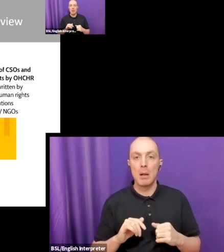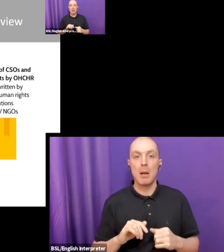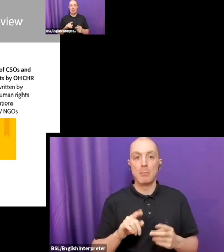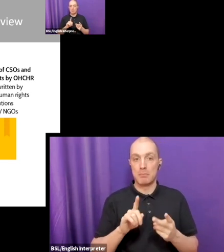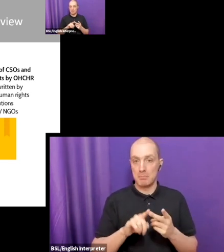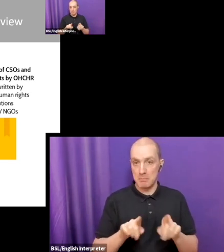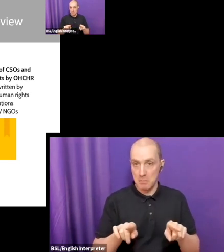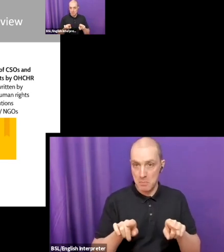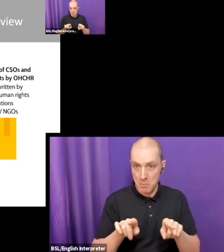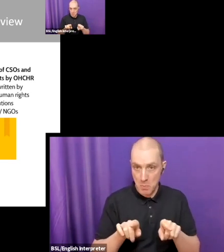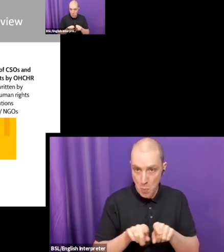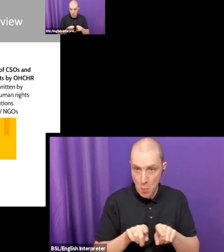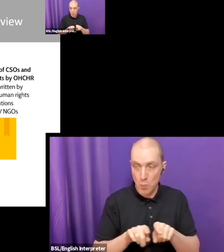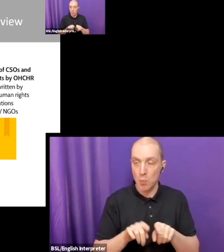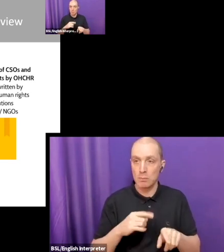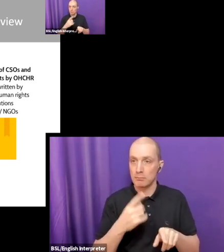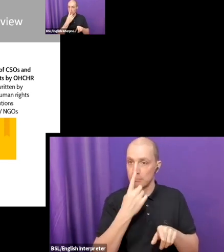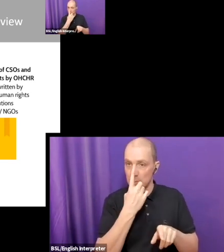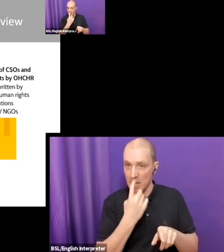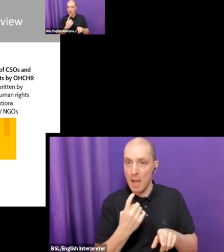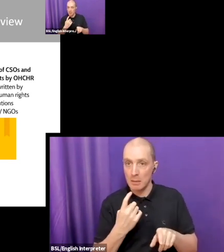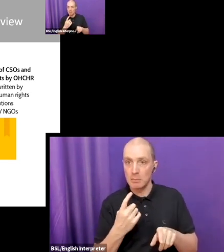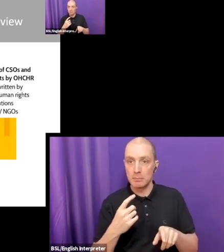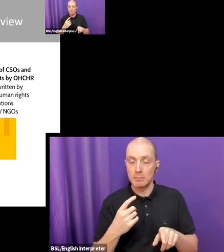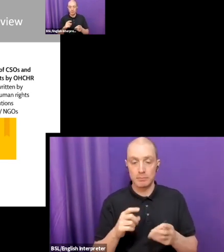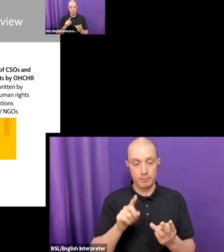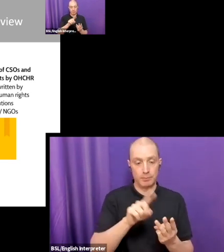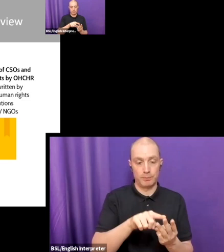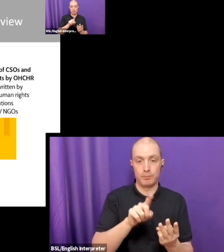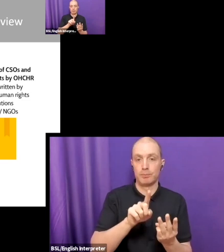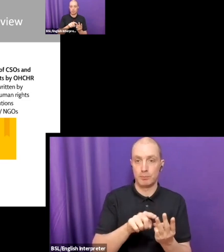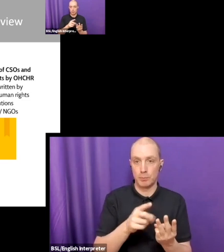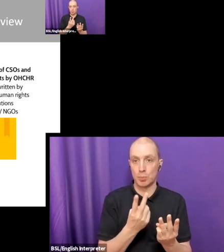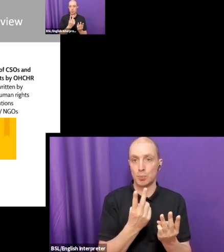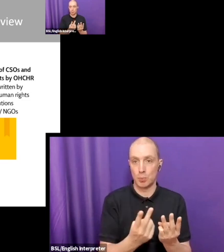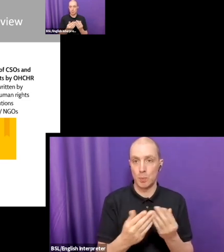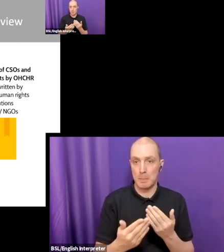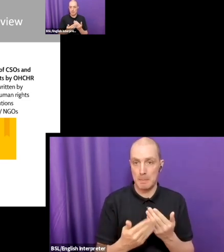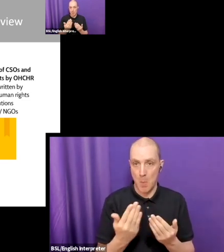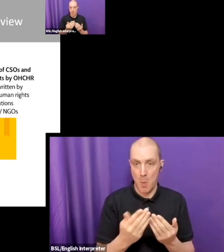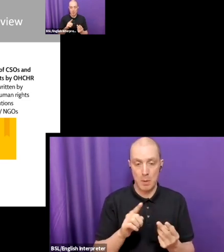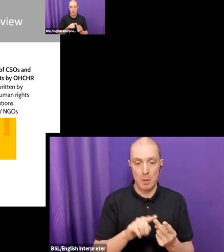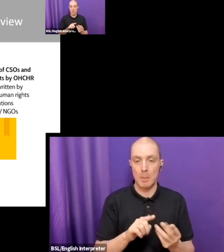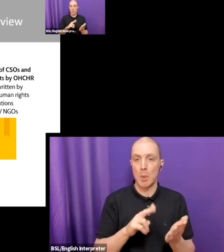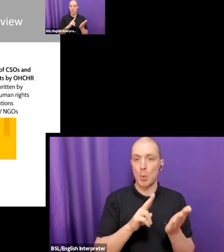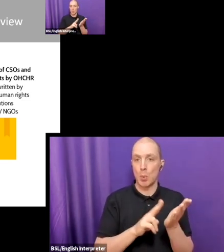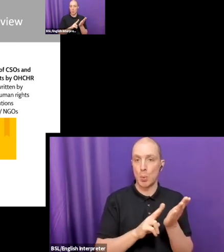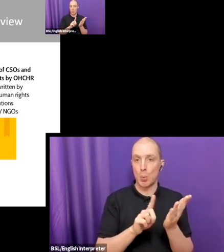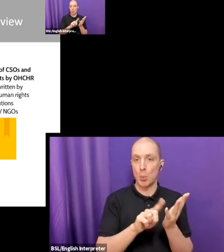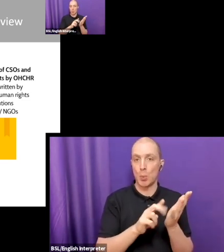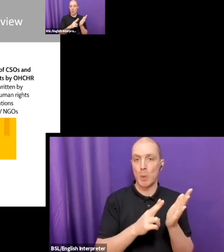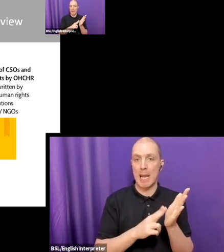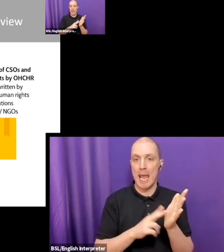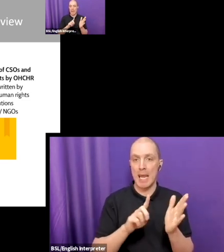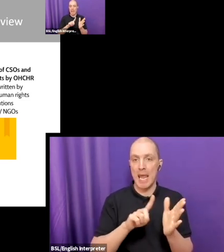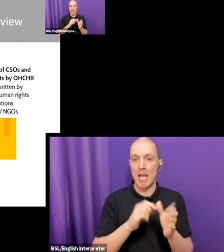information on the same country by other two sources of information: the UN agencies and the